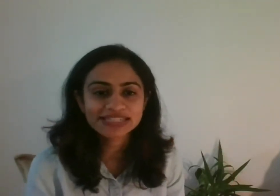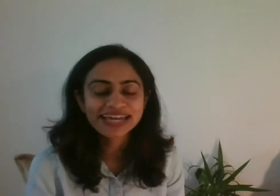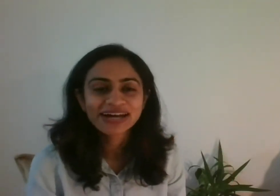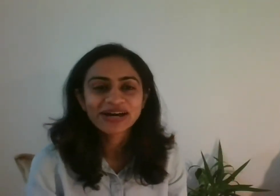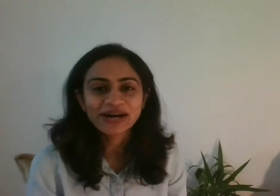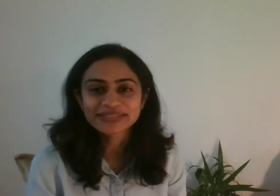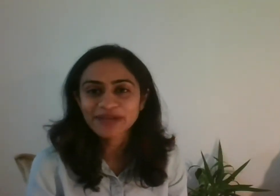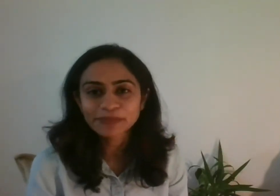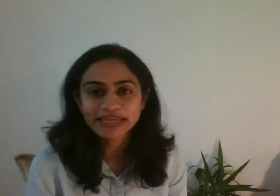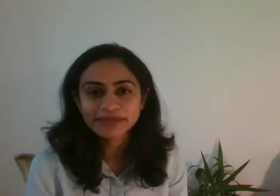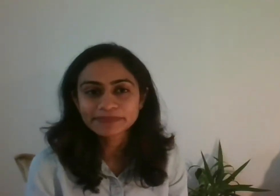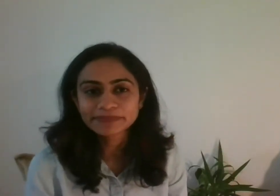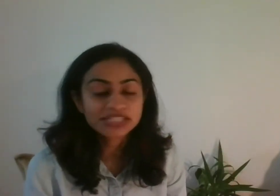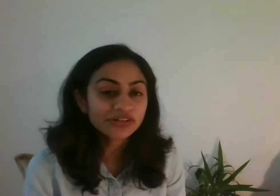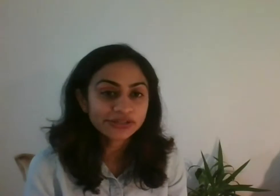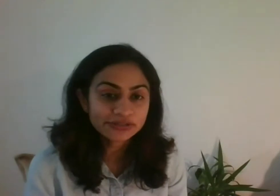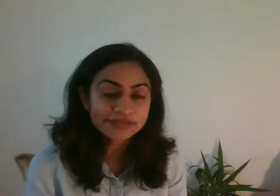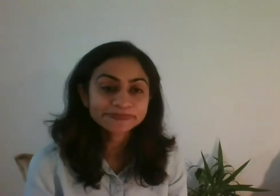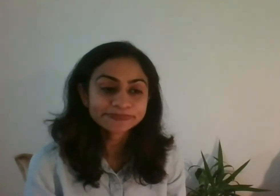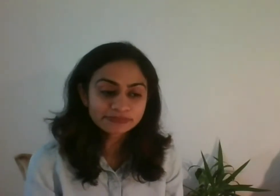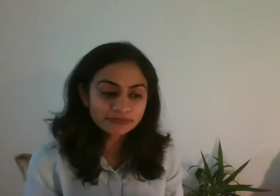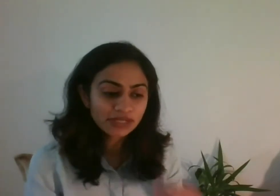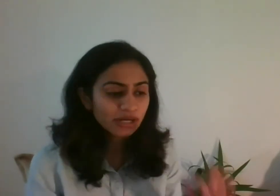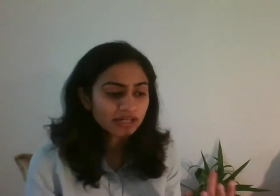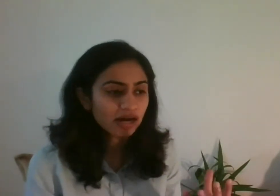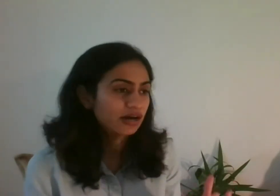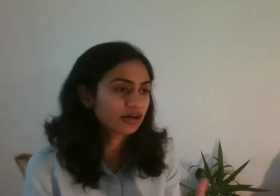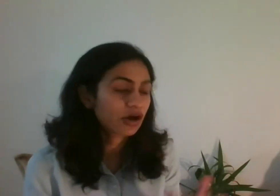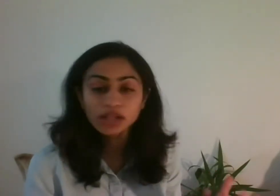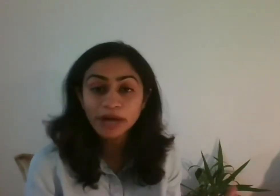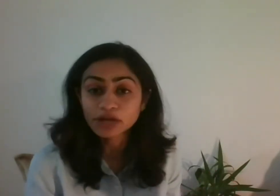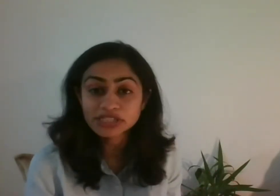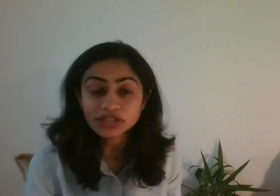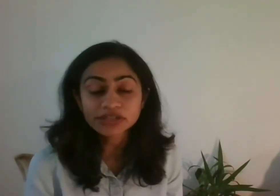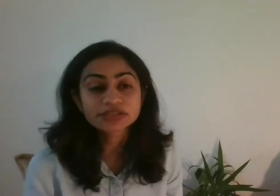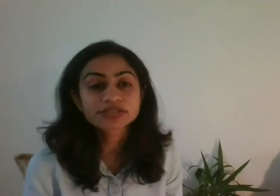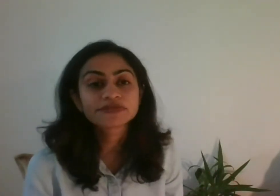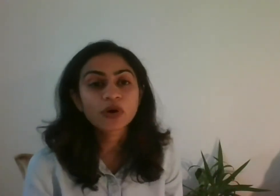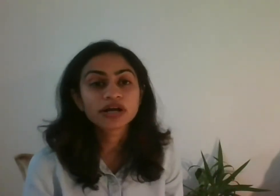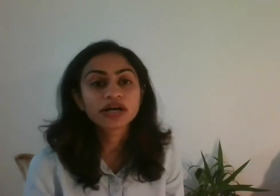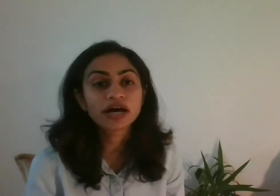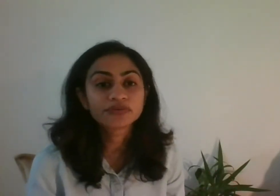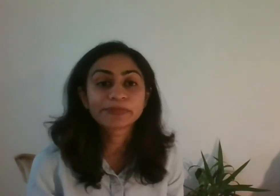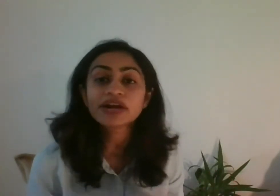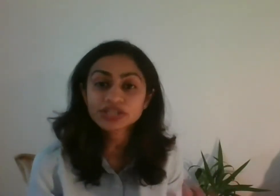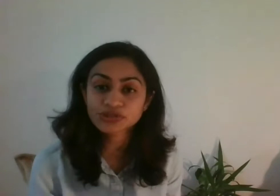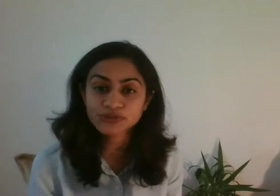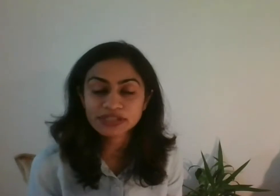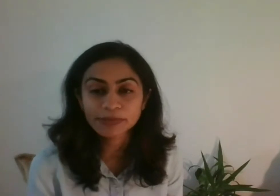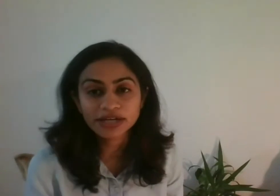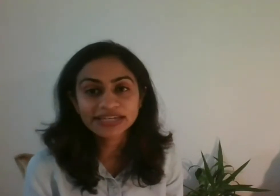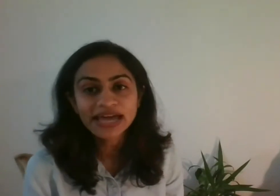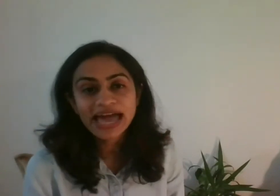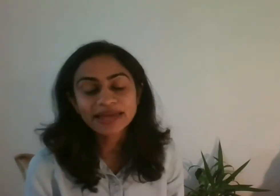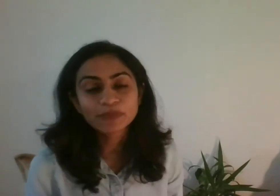spent developing materials, what are called biomaterials, for repairing tissues in